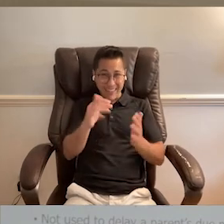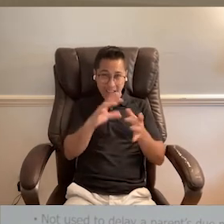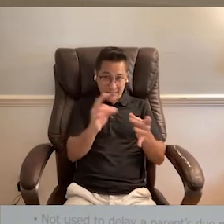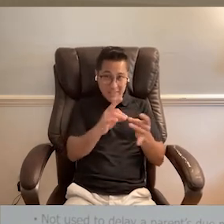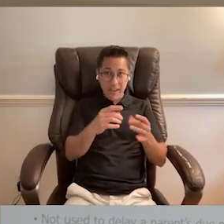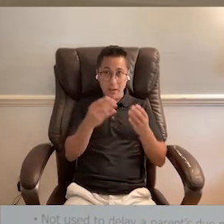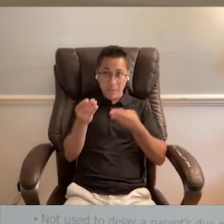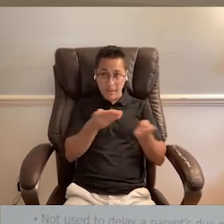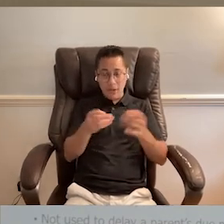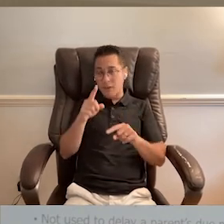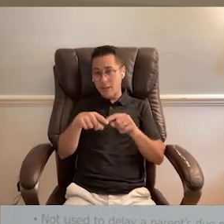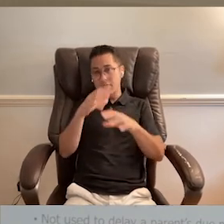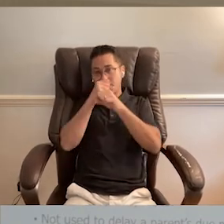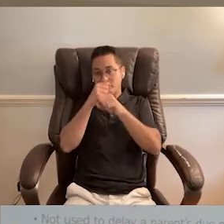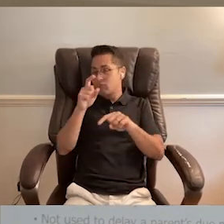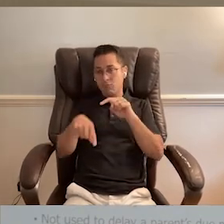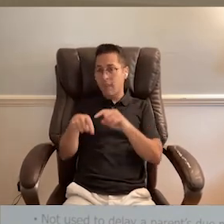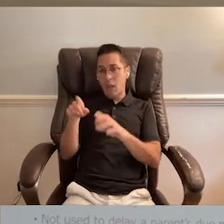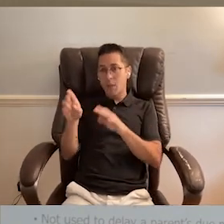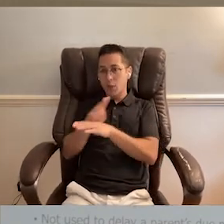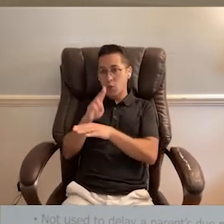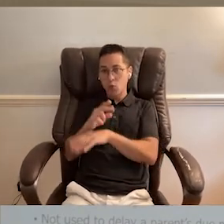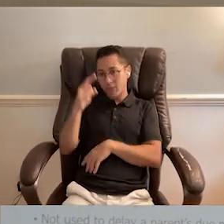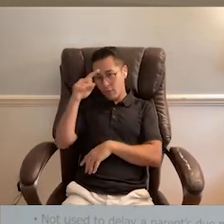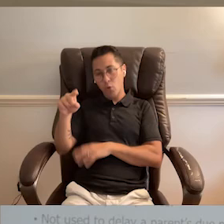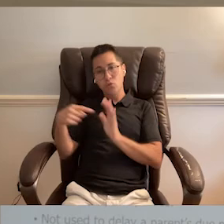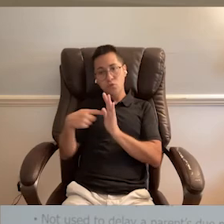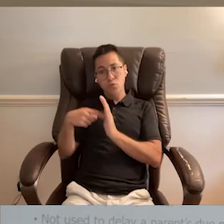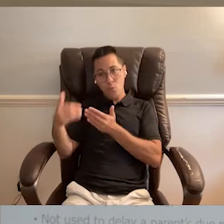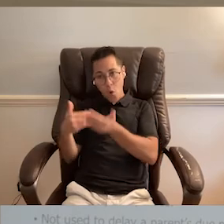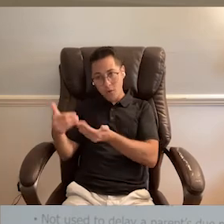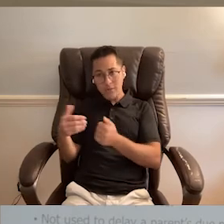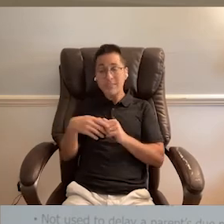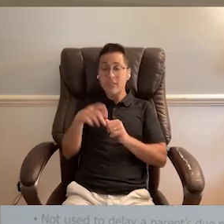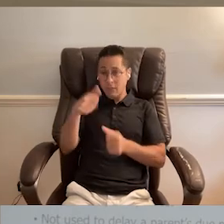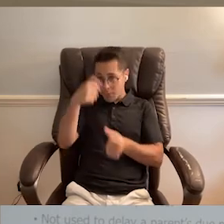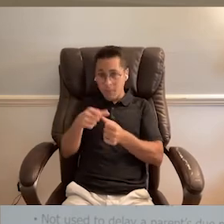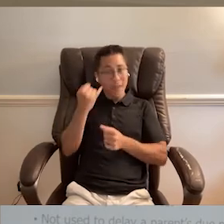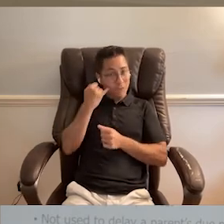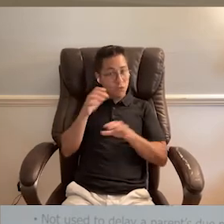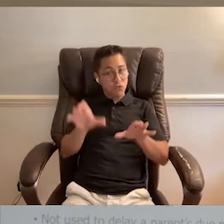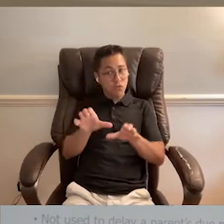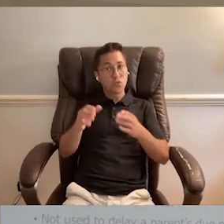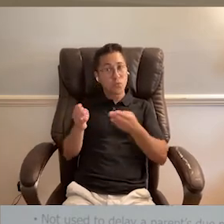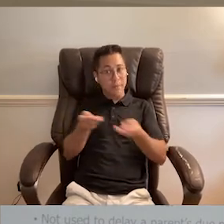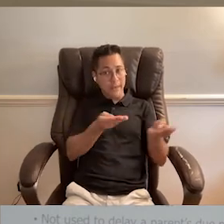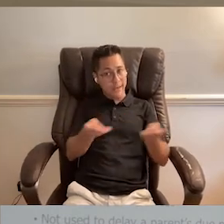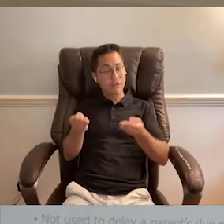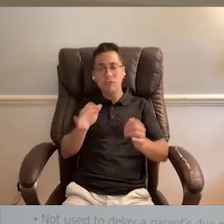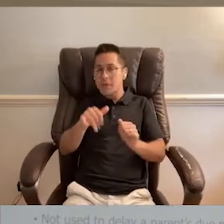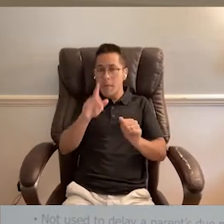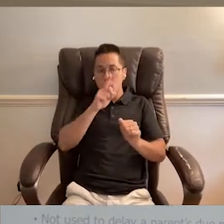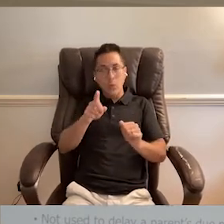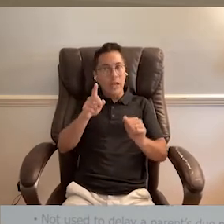in a due process hearing. So you just have to remember that. If you do mediation, It can be wonderfully effective. I once